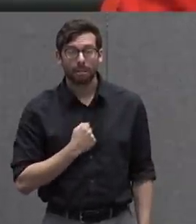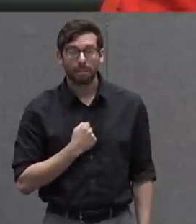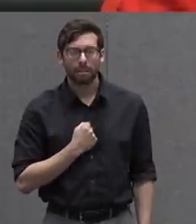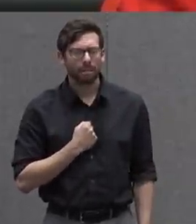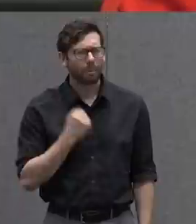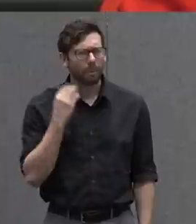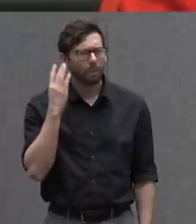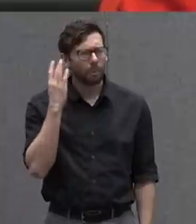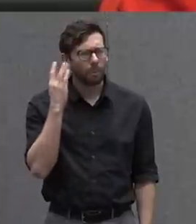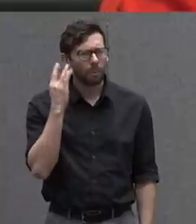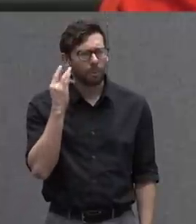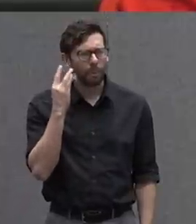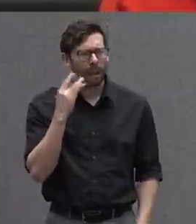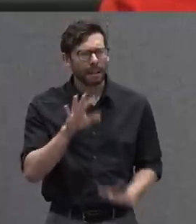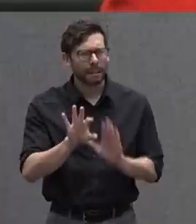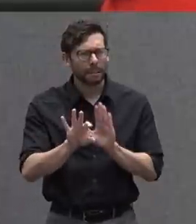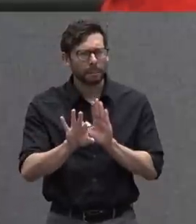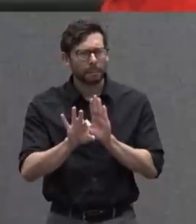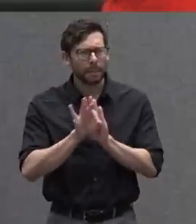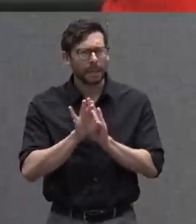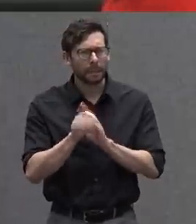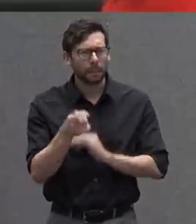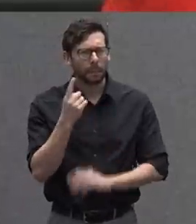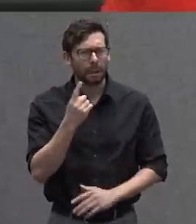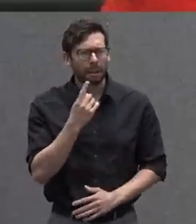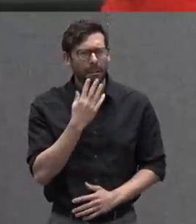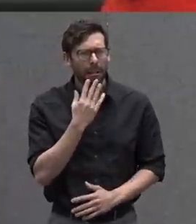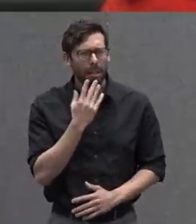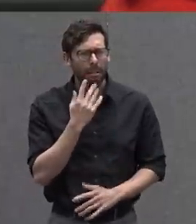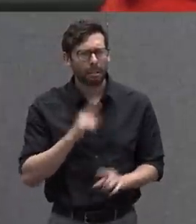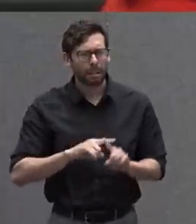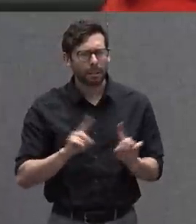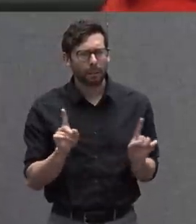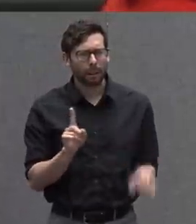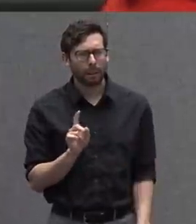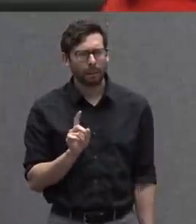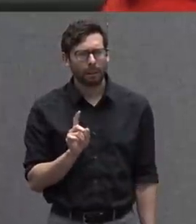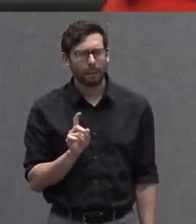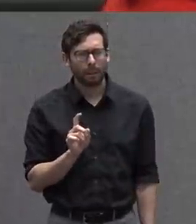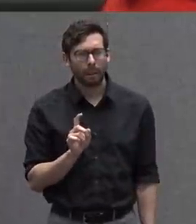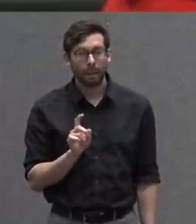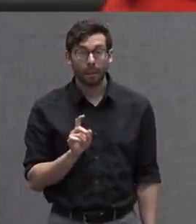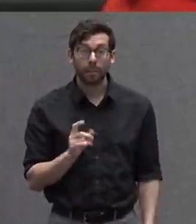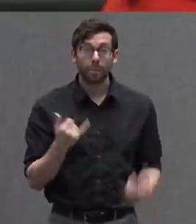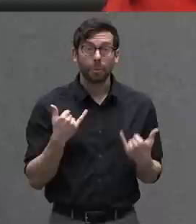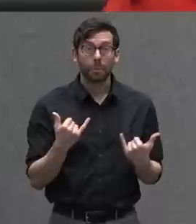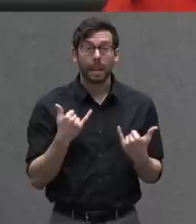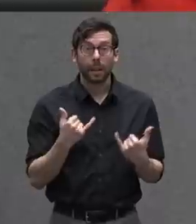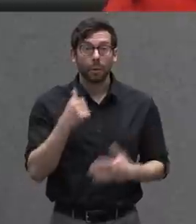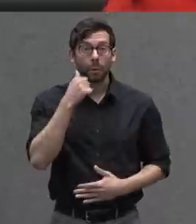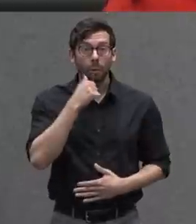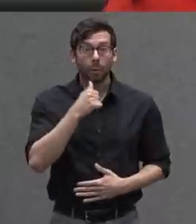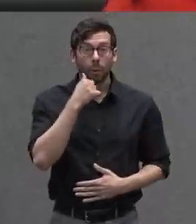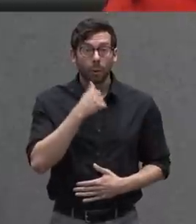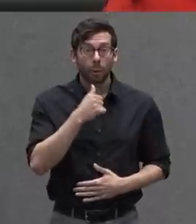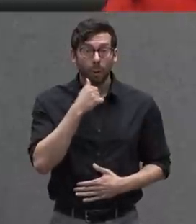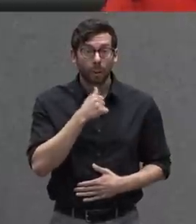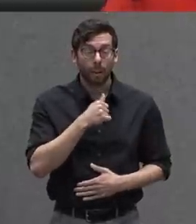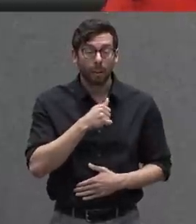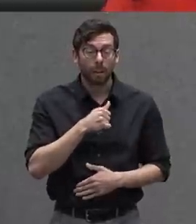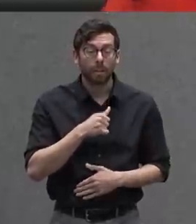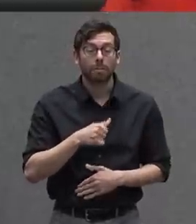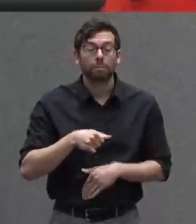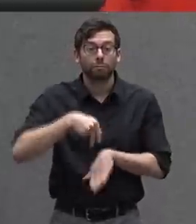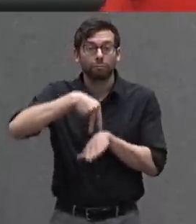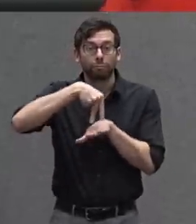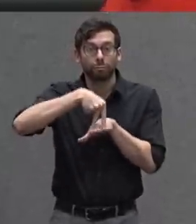that. So here is a picture of a little girl on her scooter. The scooter is red,